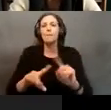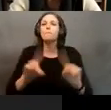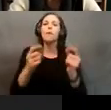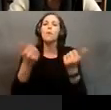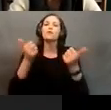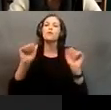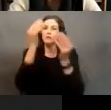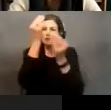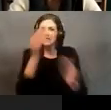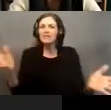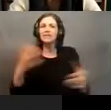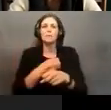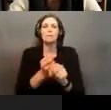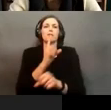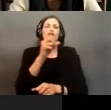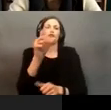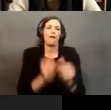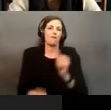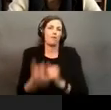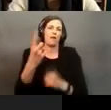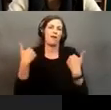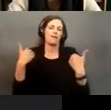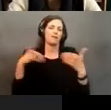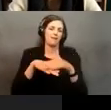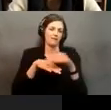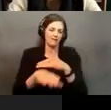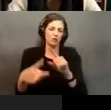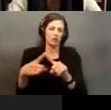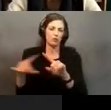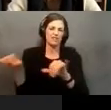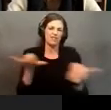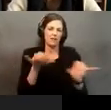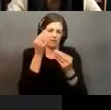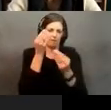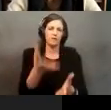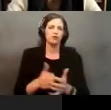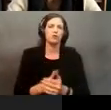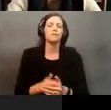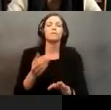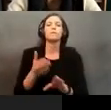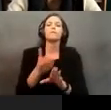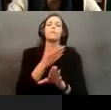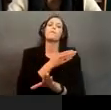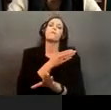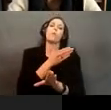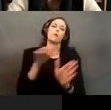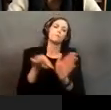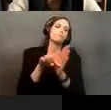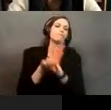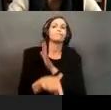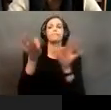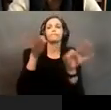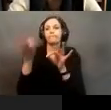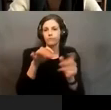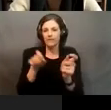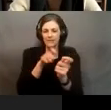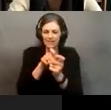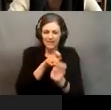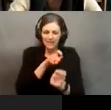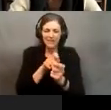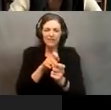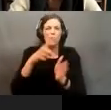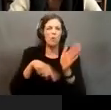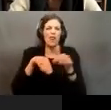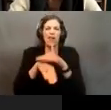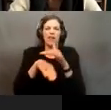make sure everybody gets access to the same information. Before diving into the specific details of what sort of access